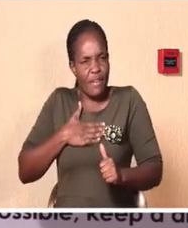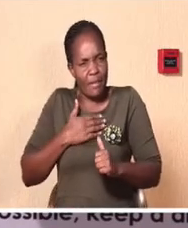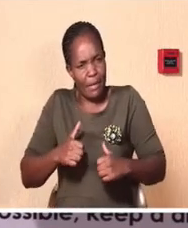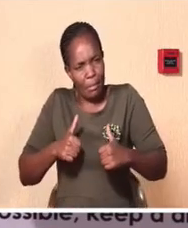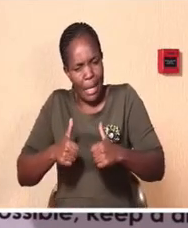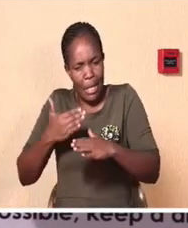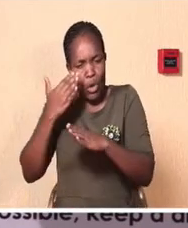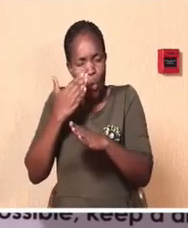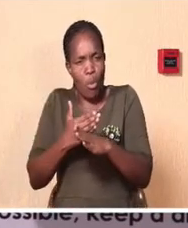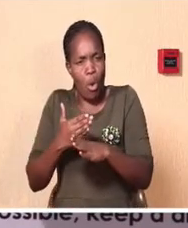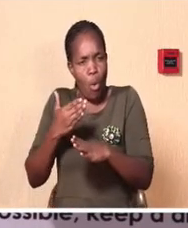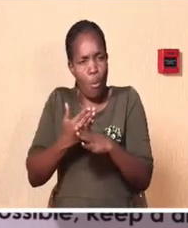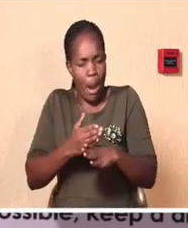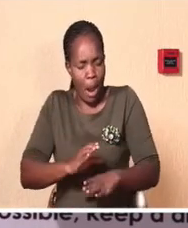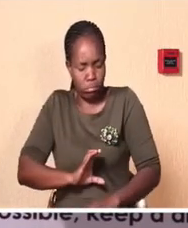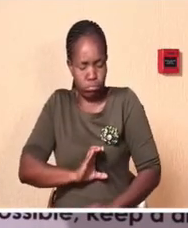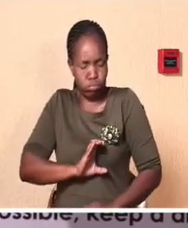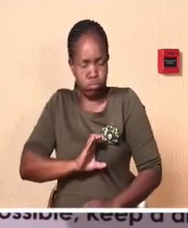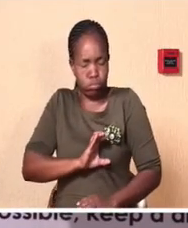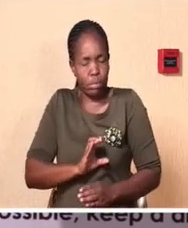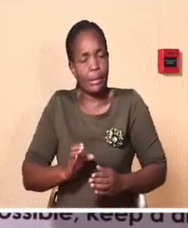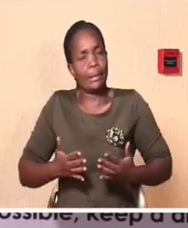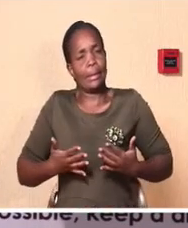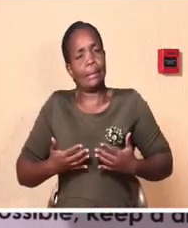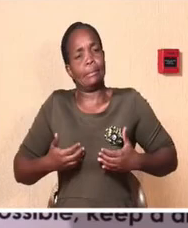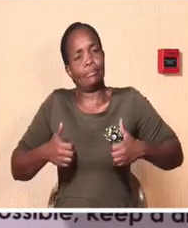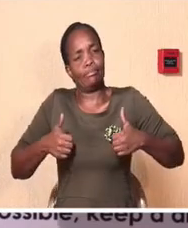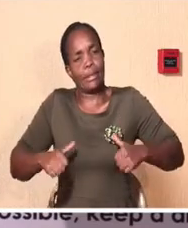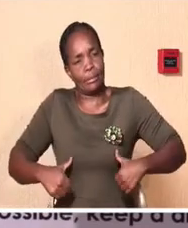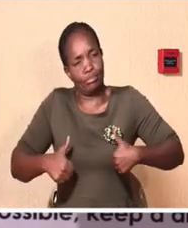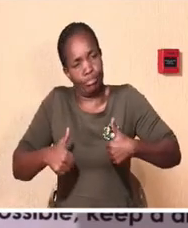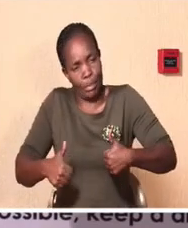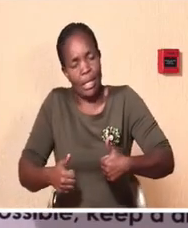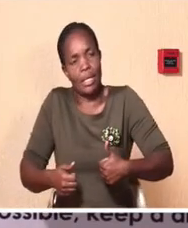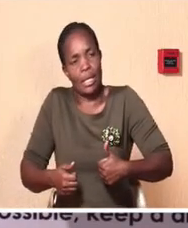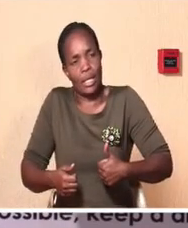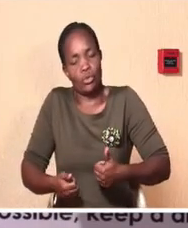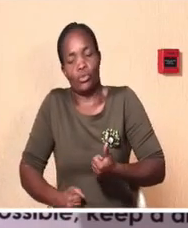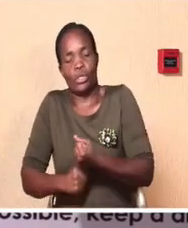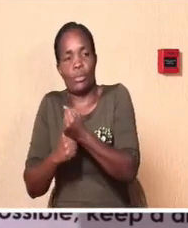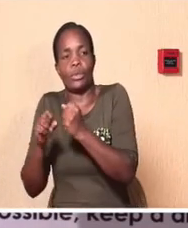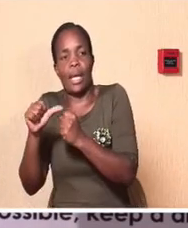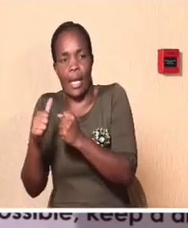confident and comfortable, to give us that care when we need